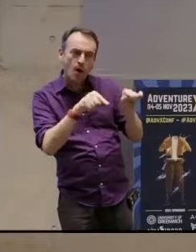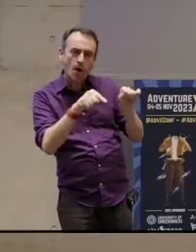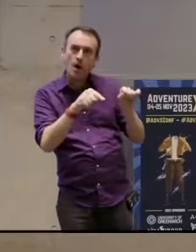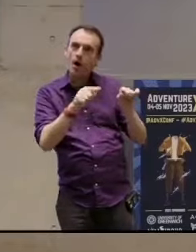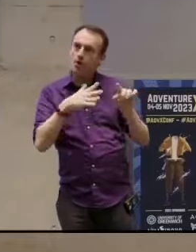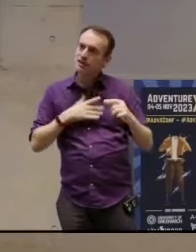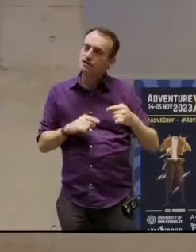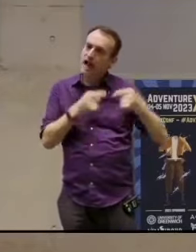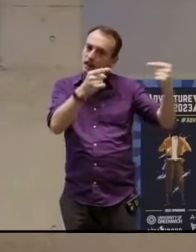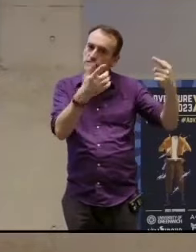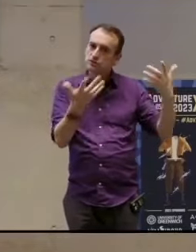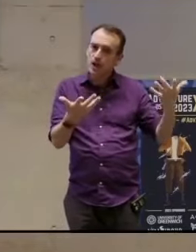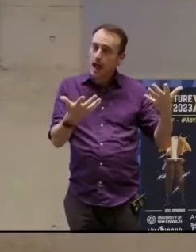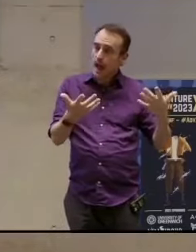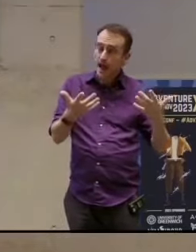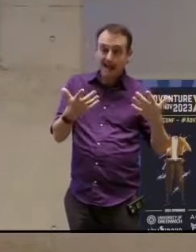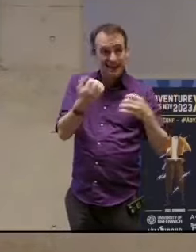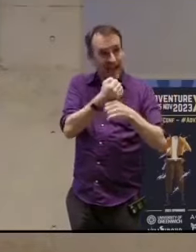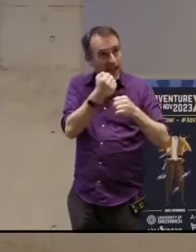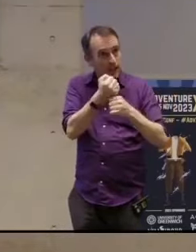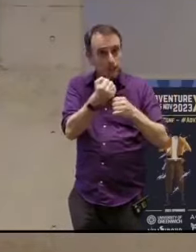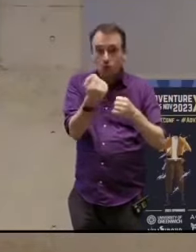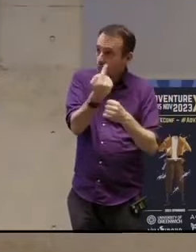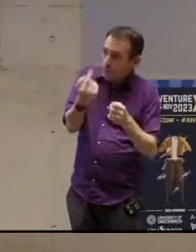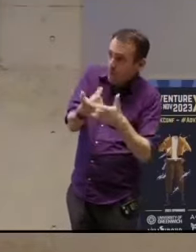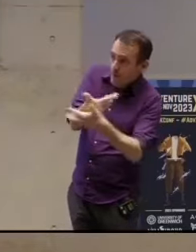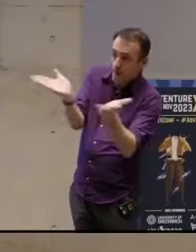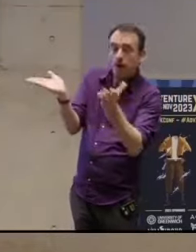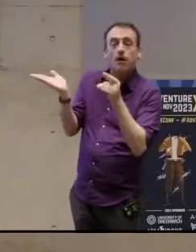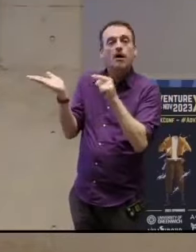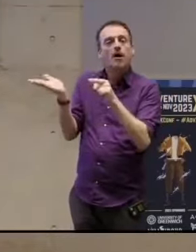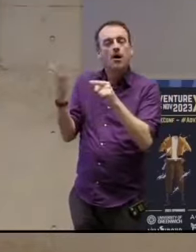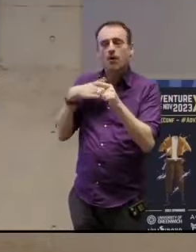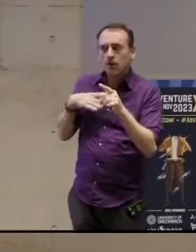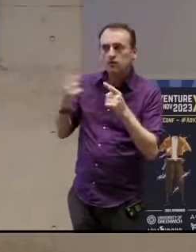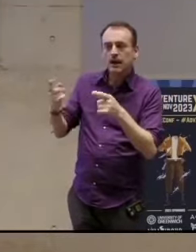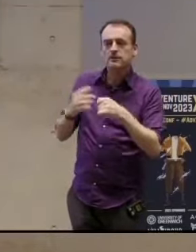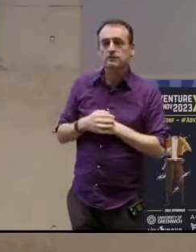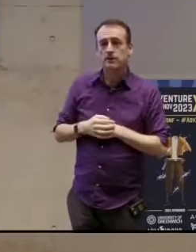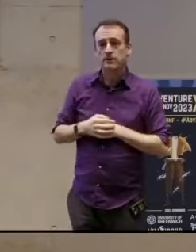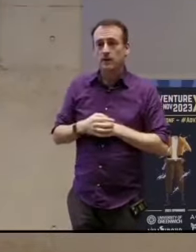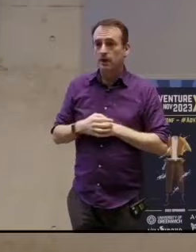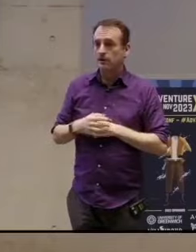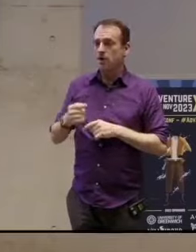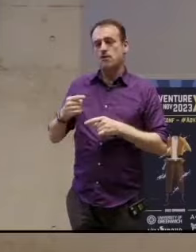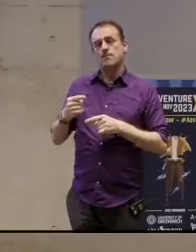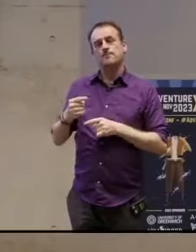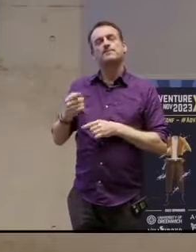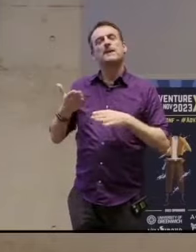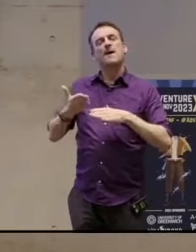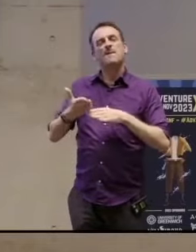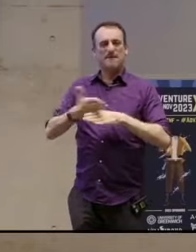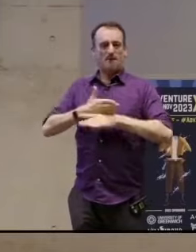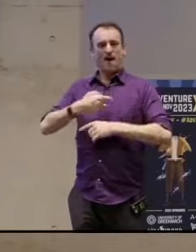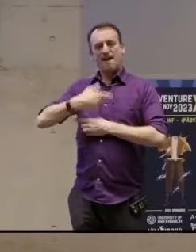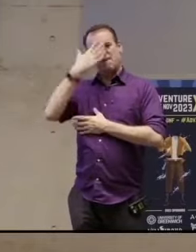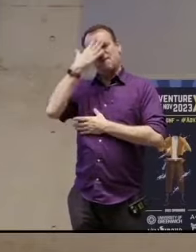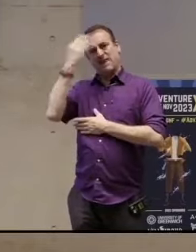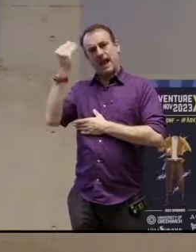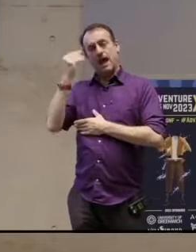they are for. So for some people, before I forget, was the first game they'd ever played. They wanted to play